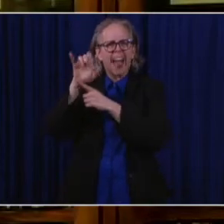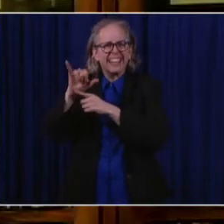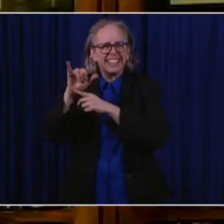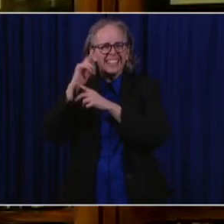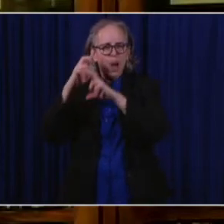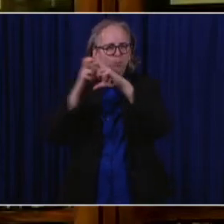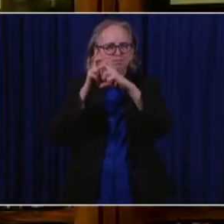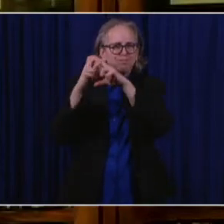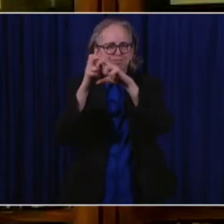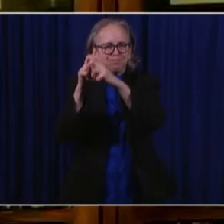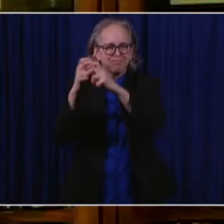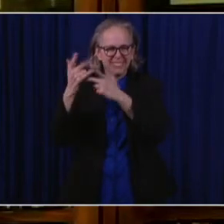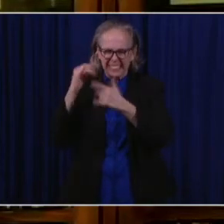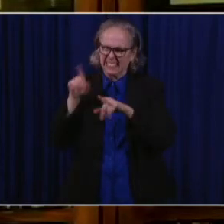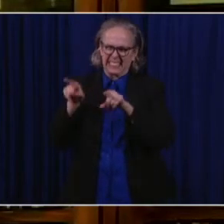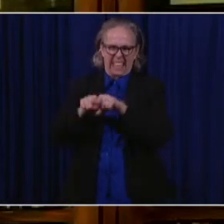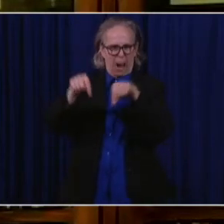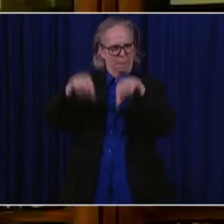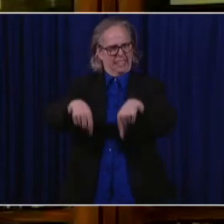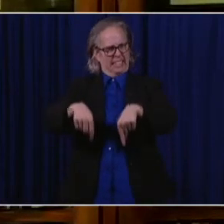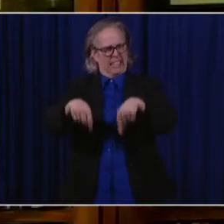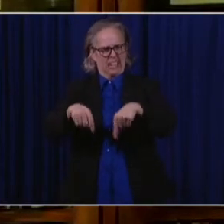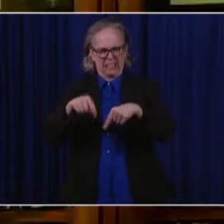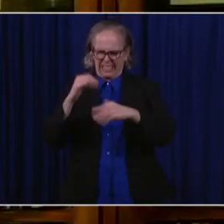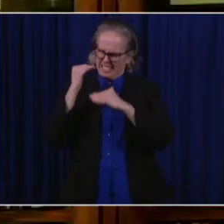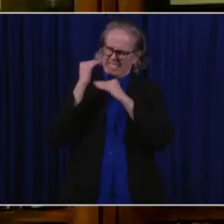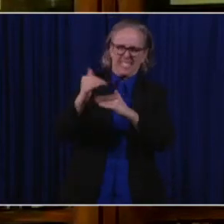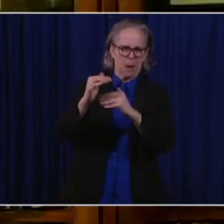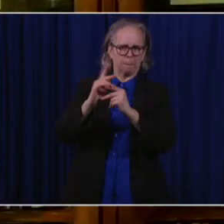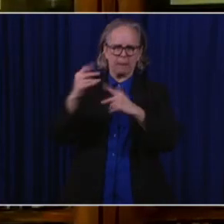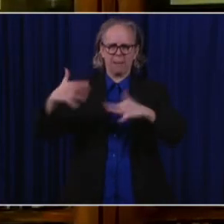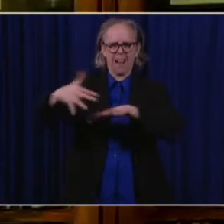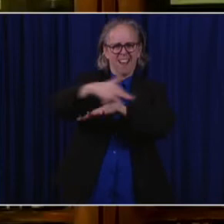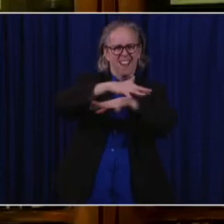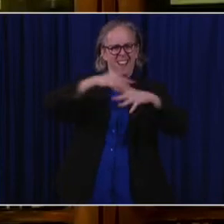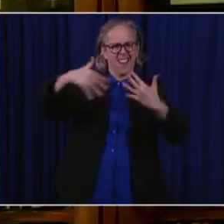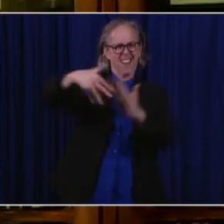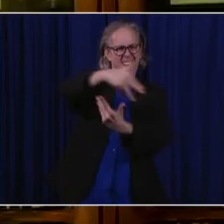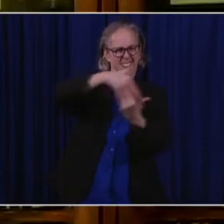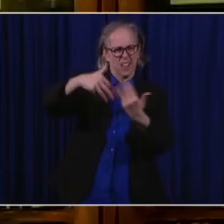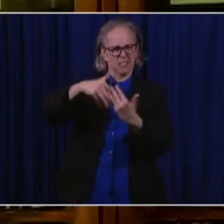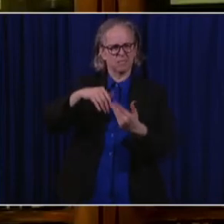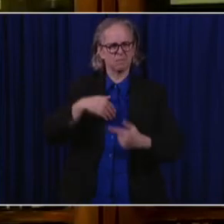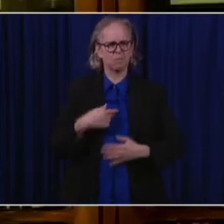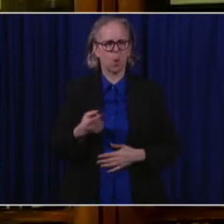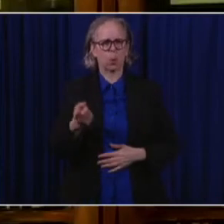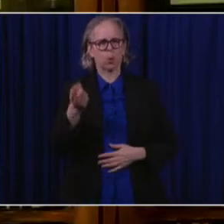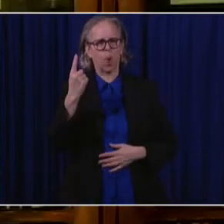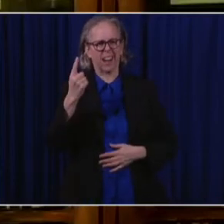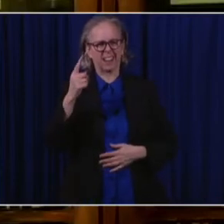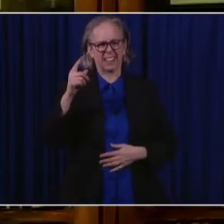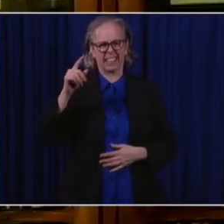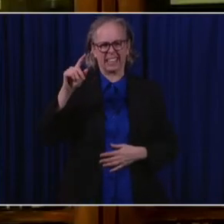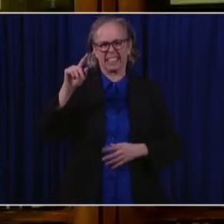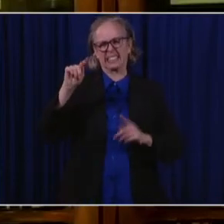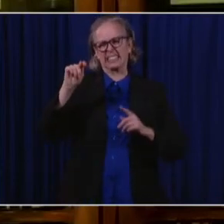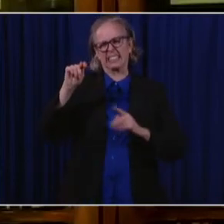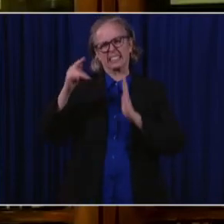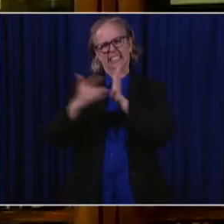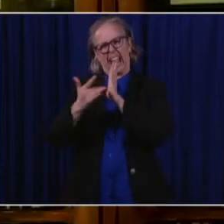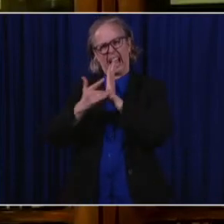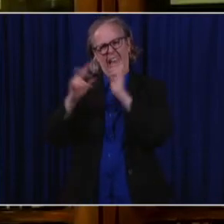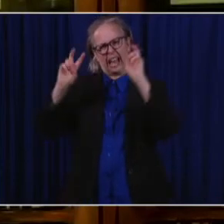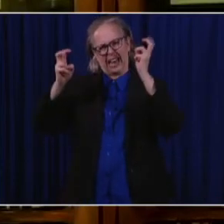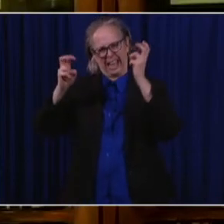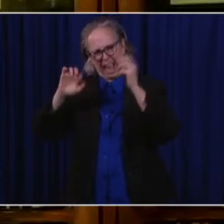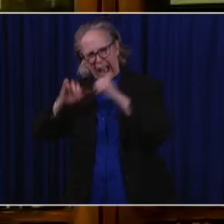So that it's one tactic to take. And I think it avoids a lot of the downsides of what we saw